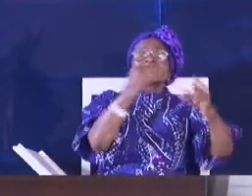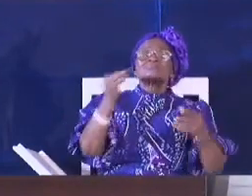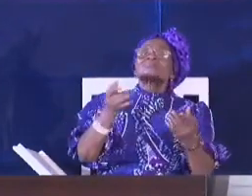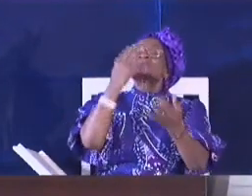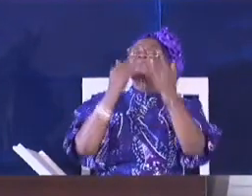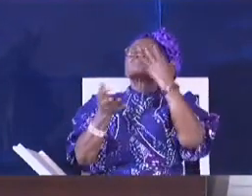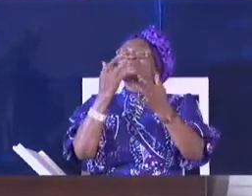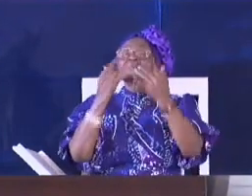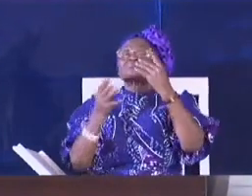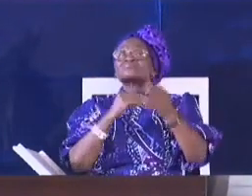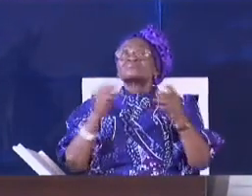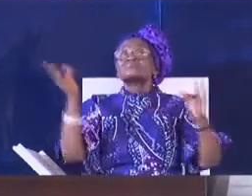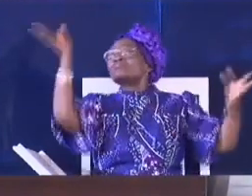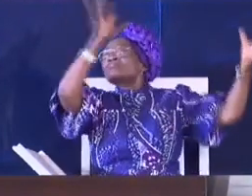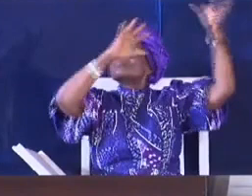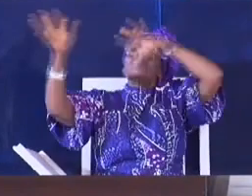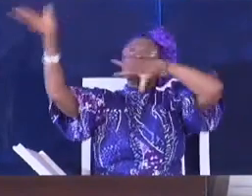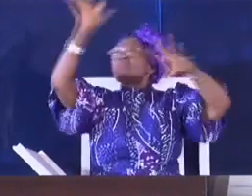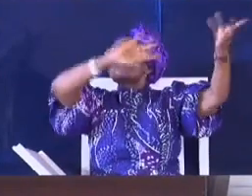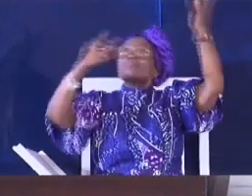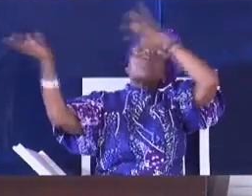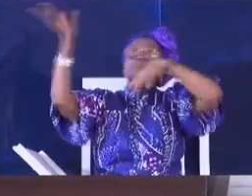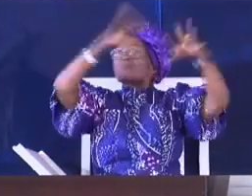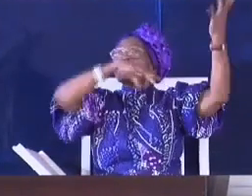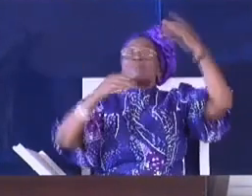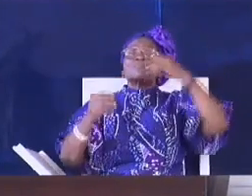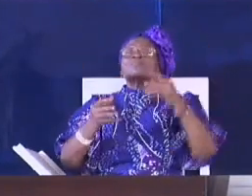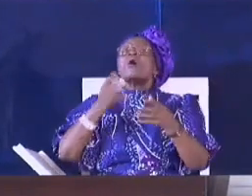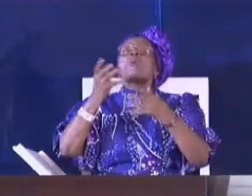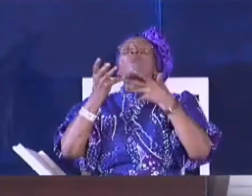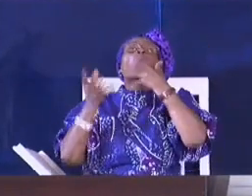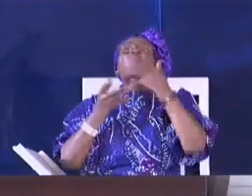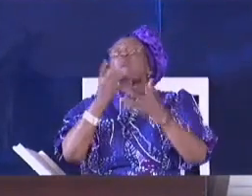and the wild wind blew.